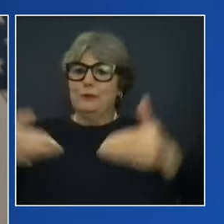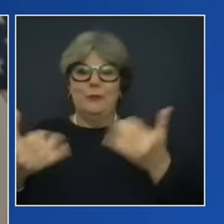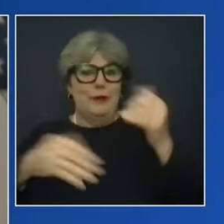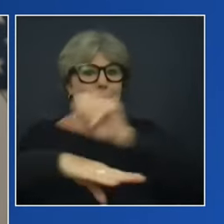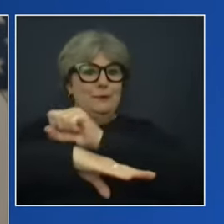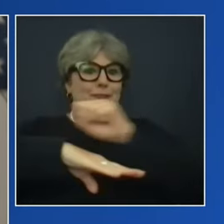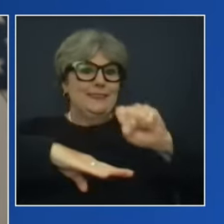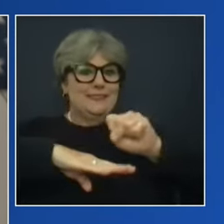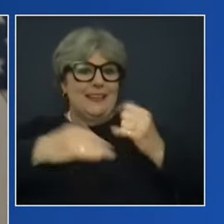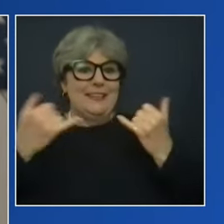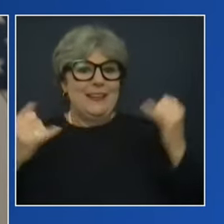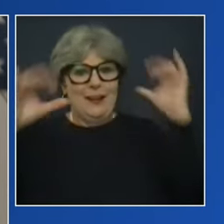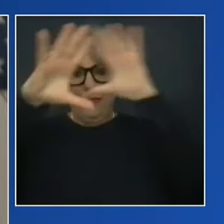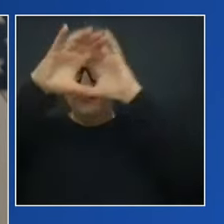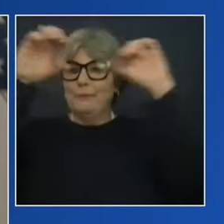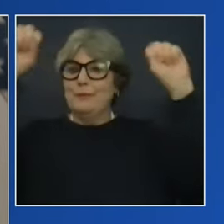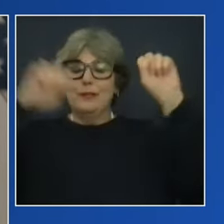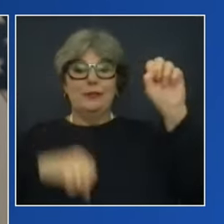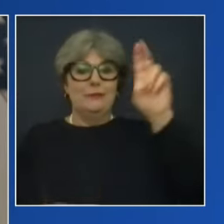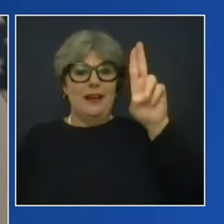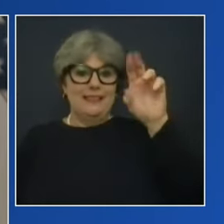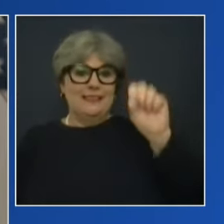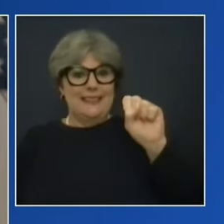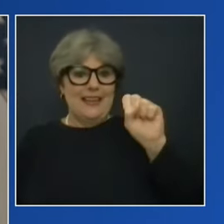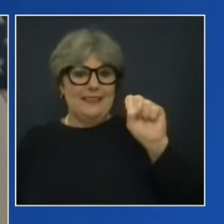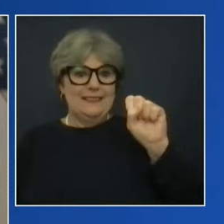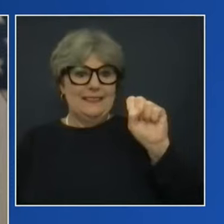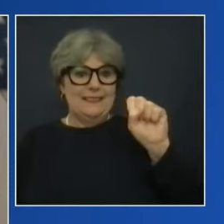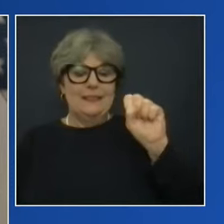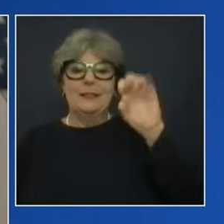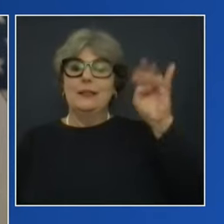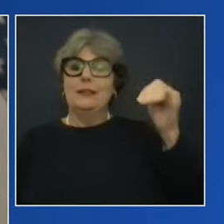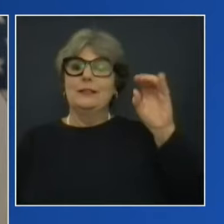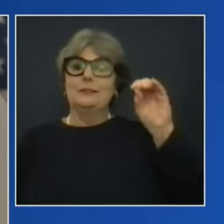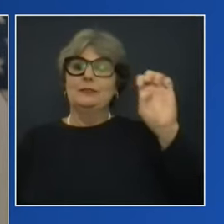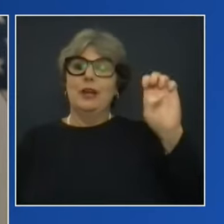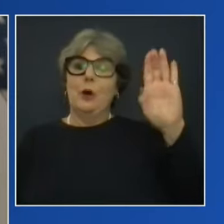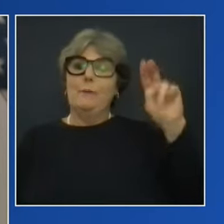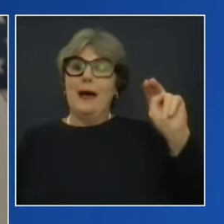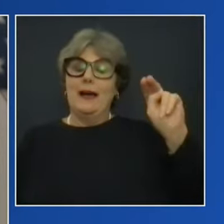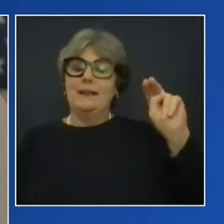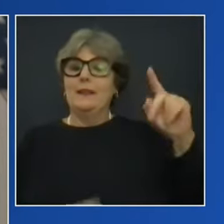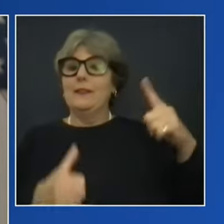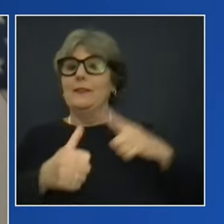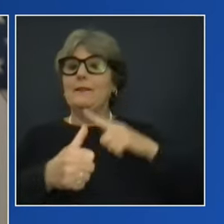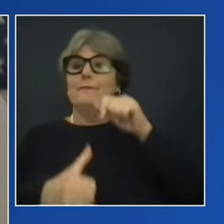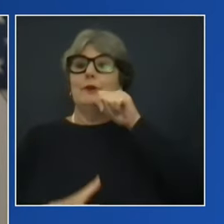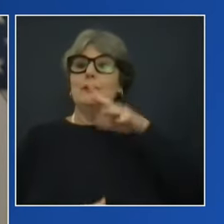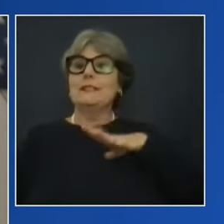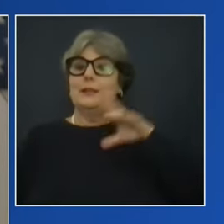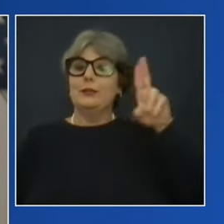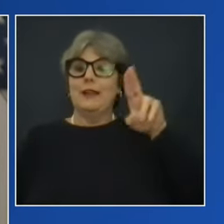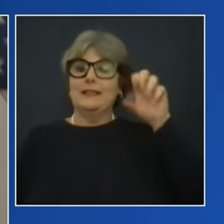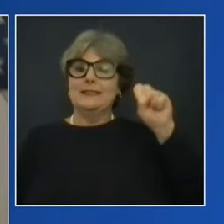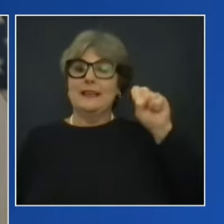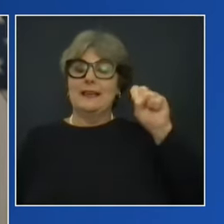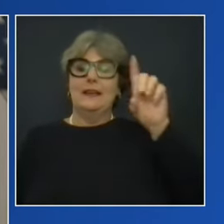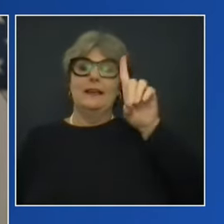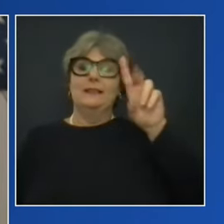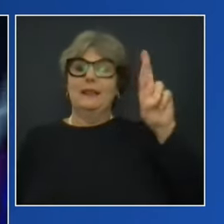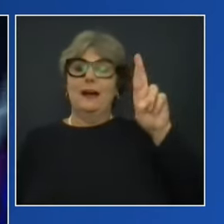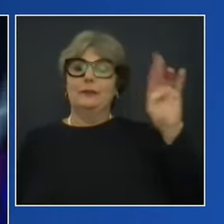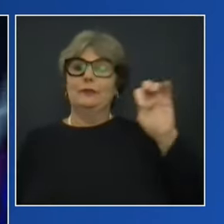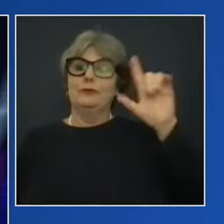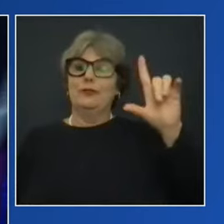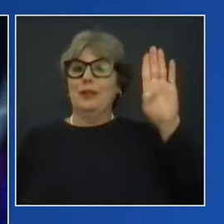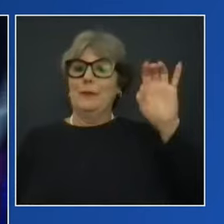stage the President of the United States, Joe Biden, and the First Lady of the United States, Dr. Jill